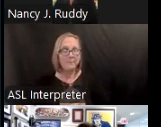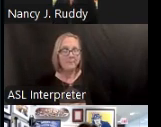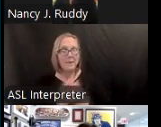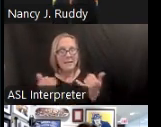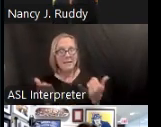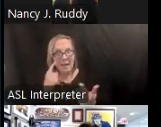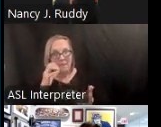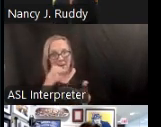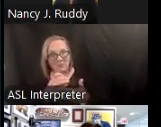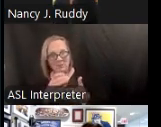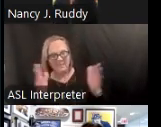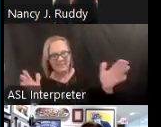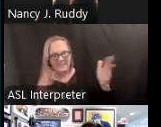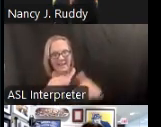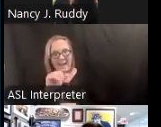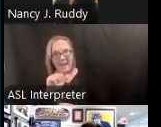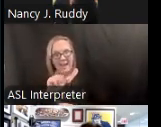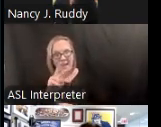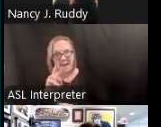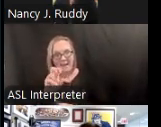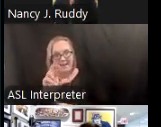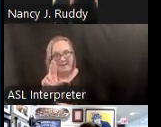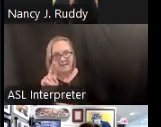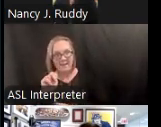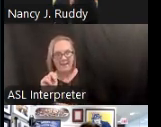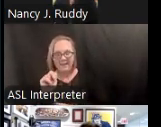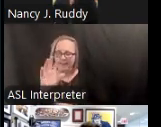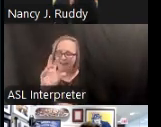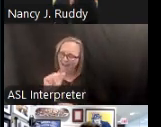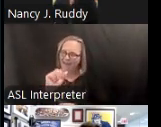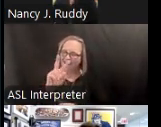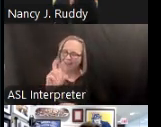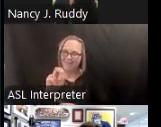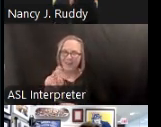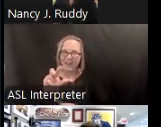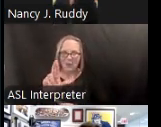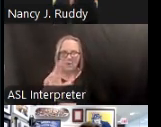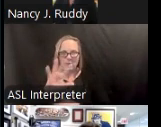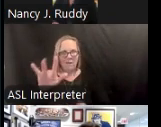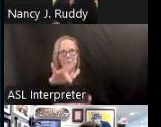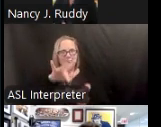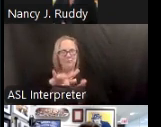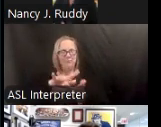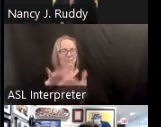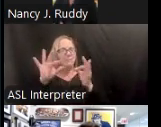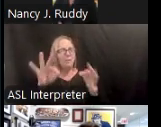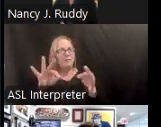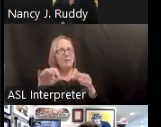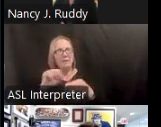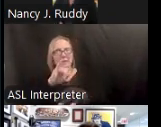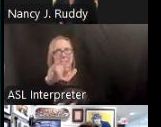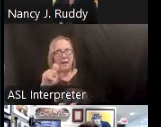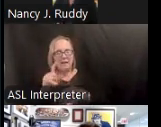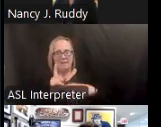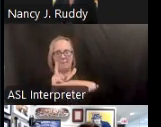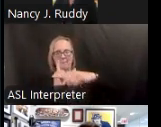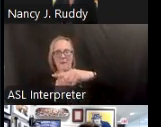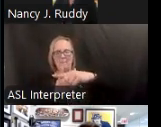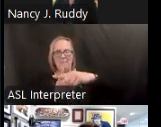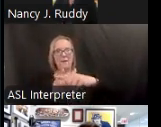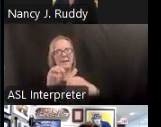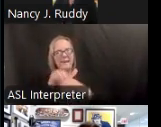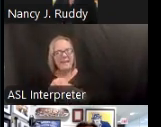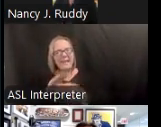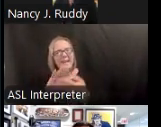slide, the Avenir site is uniquely located within Manhattan. The site is at the crossroads of diverse neighborhoods